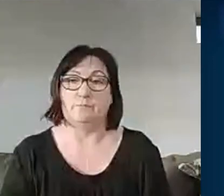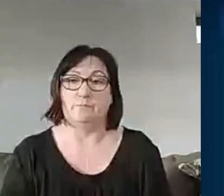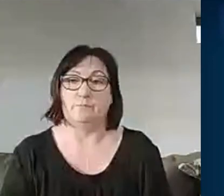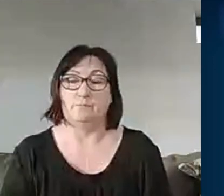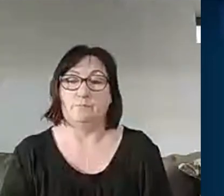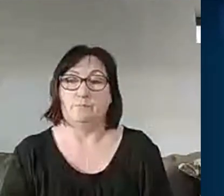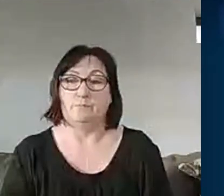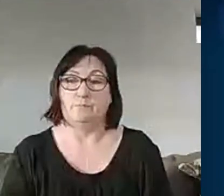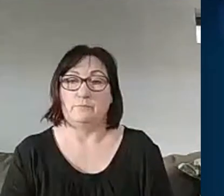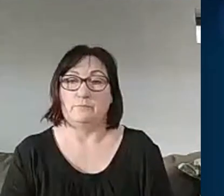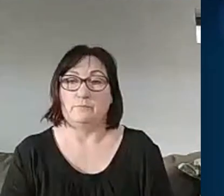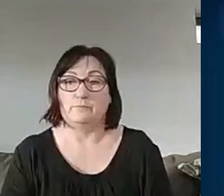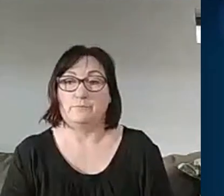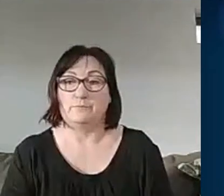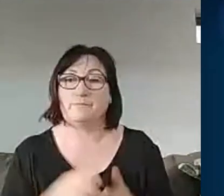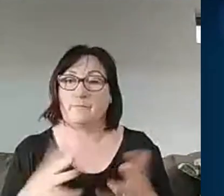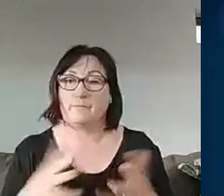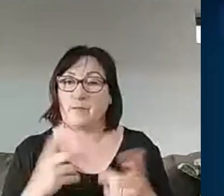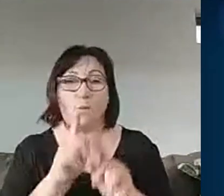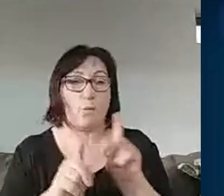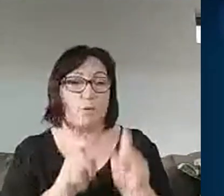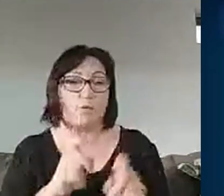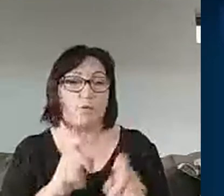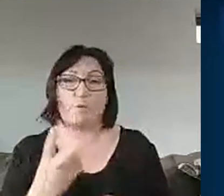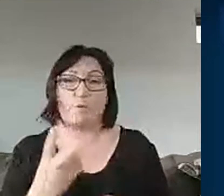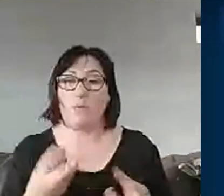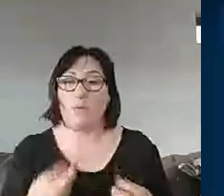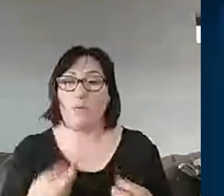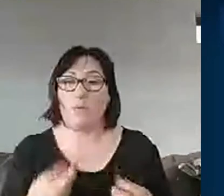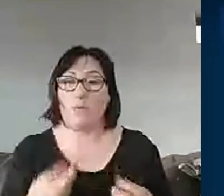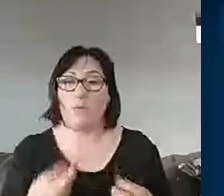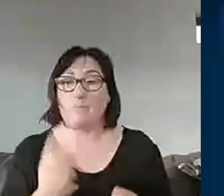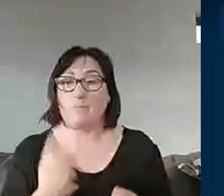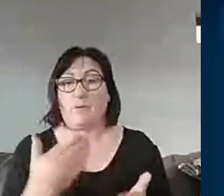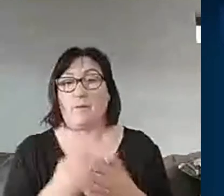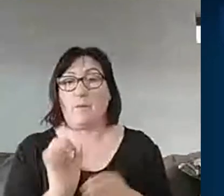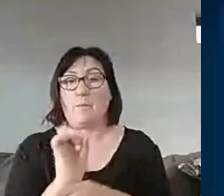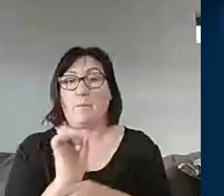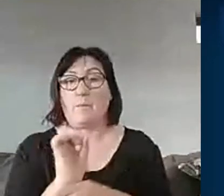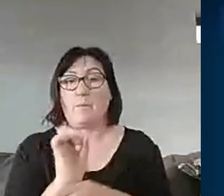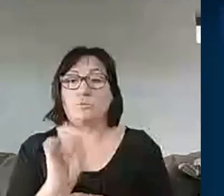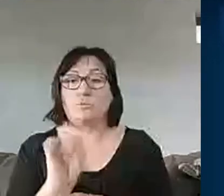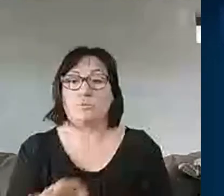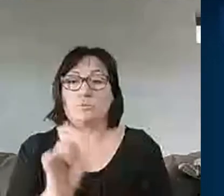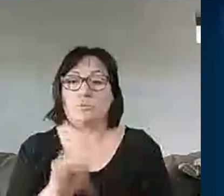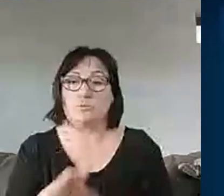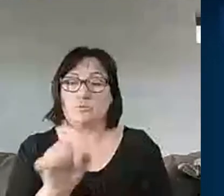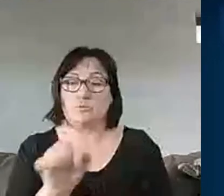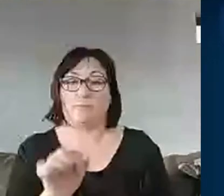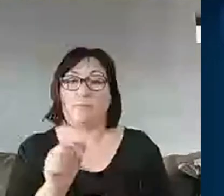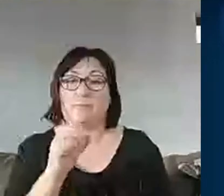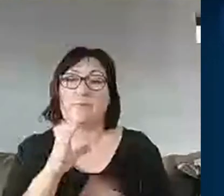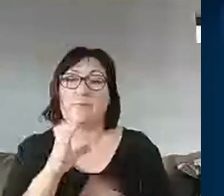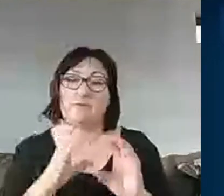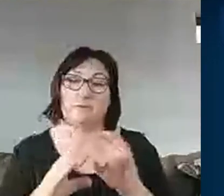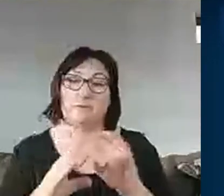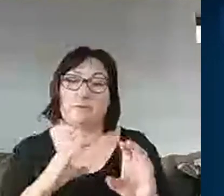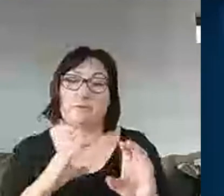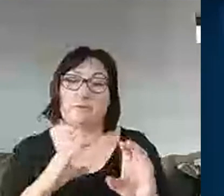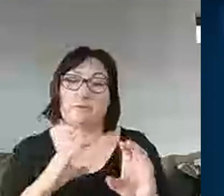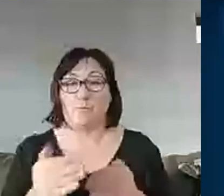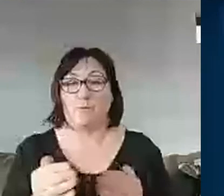any questions that you have, please feel free to post it in our meeting chat as well. Eugene, for you, you